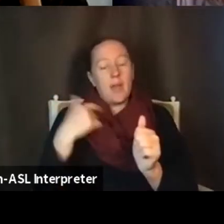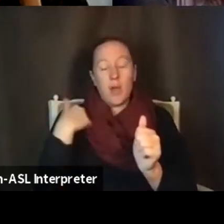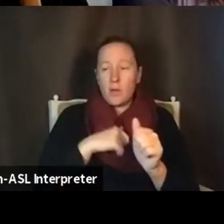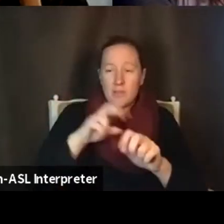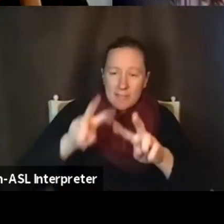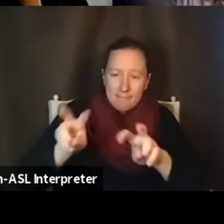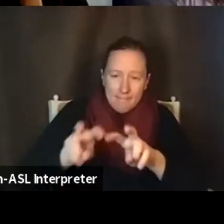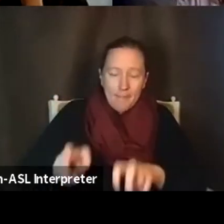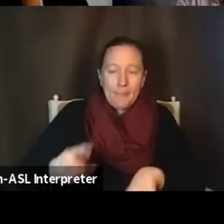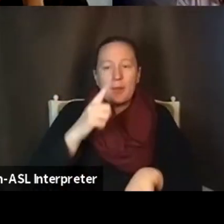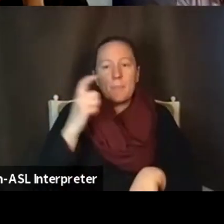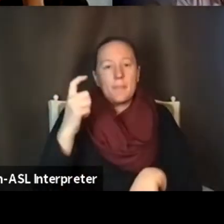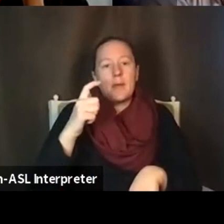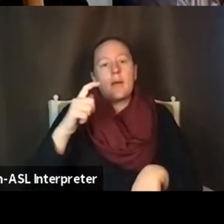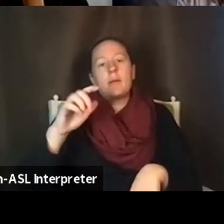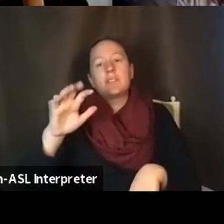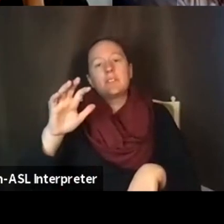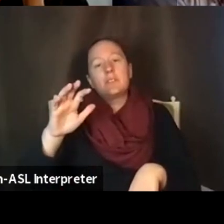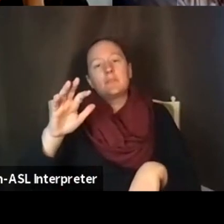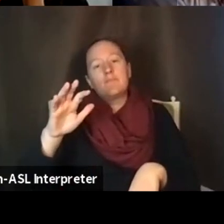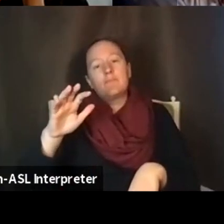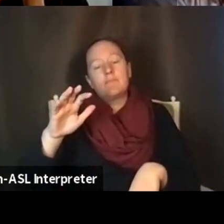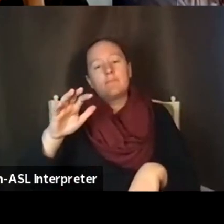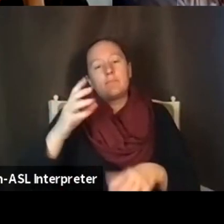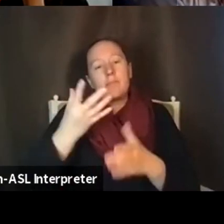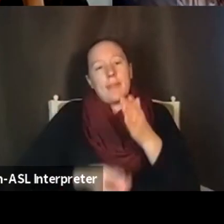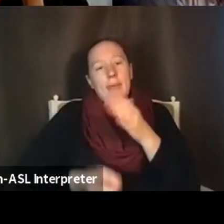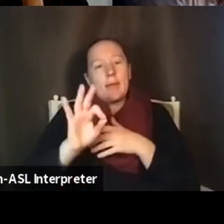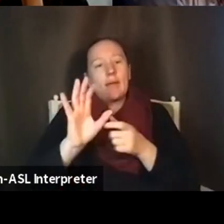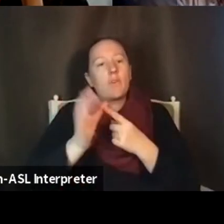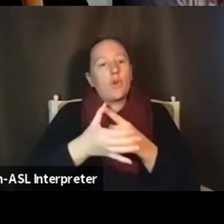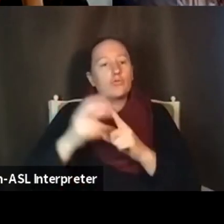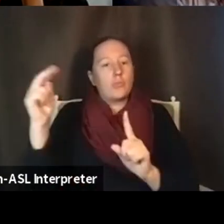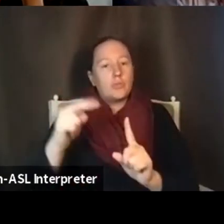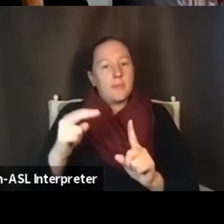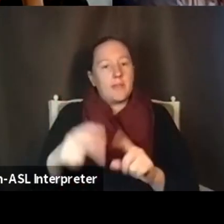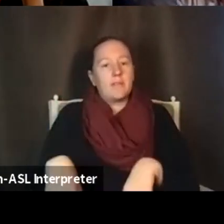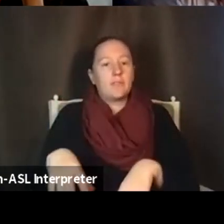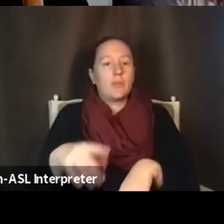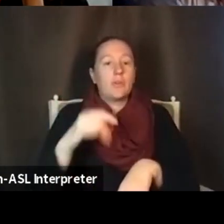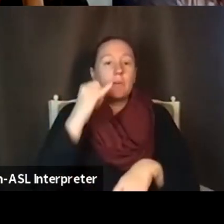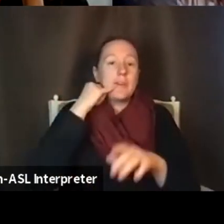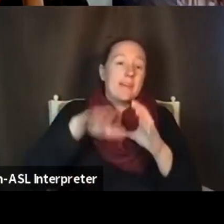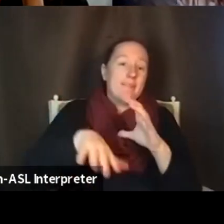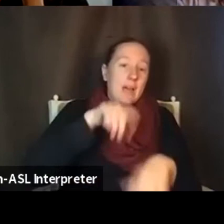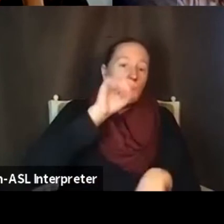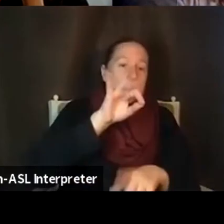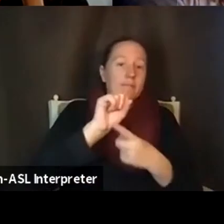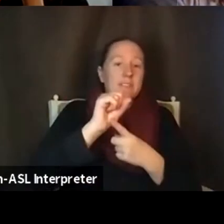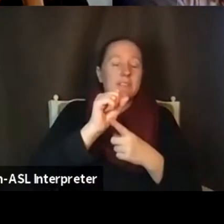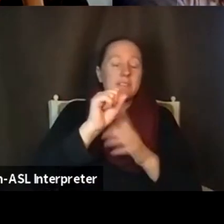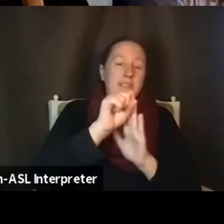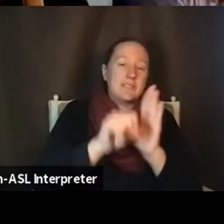into that with stakeholders, was really around lack of cultural perspective. So if you're an out-of-state provider